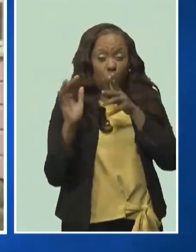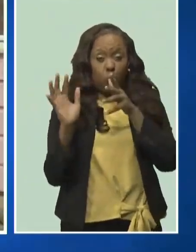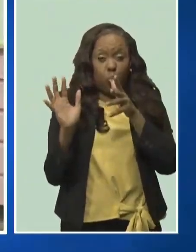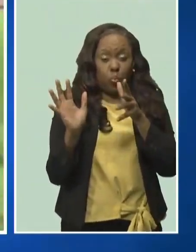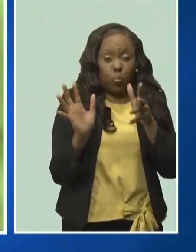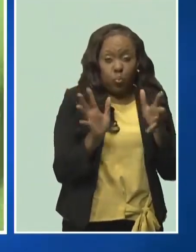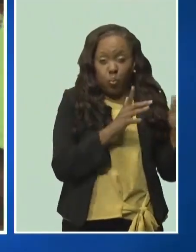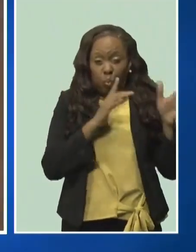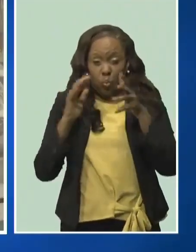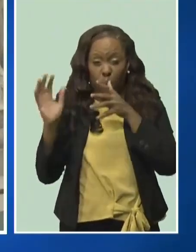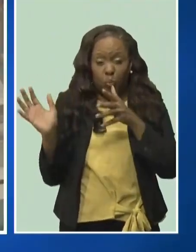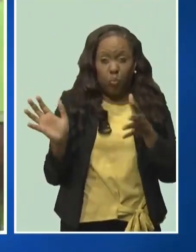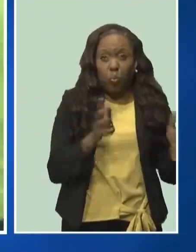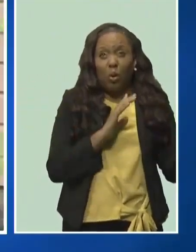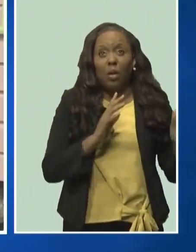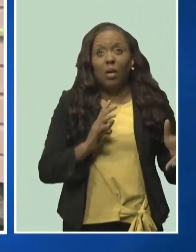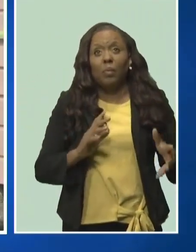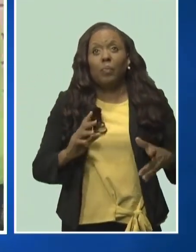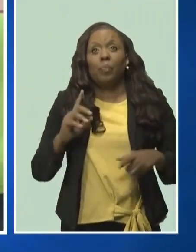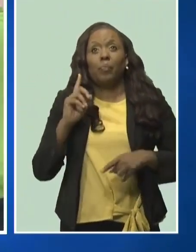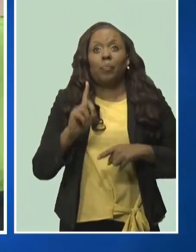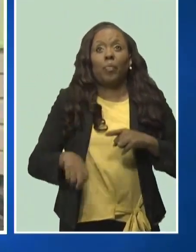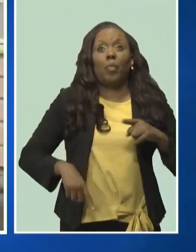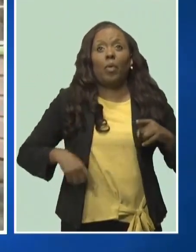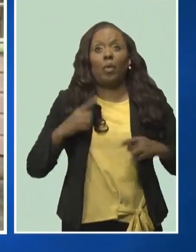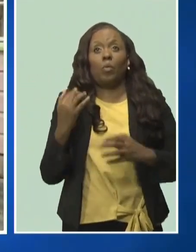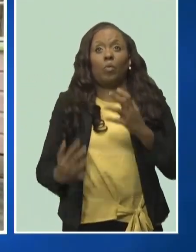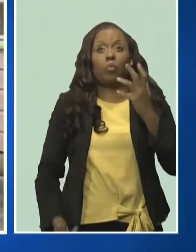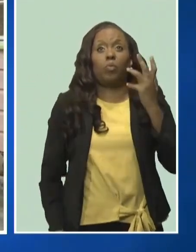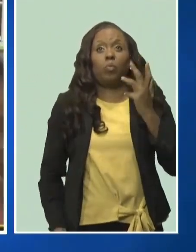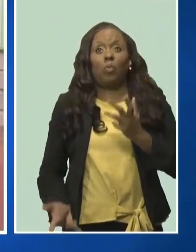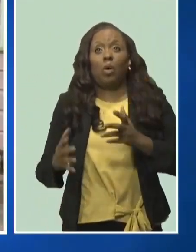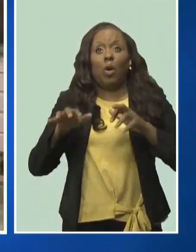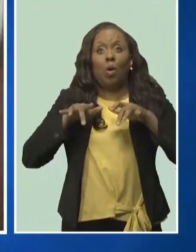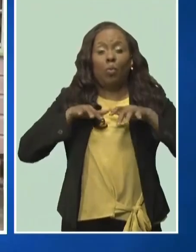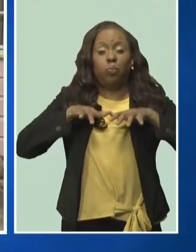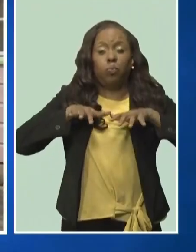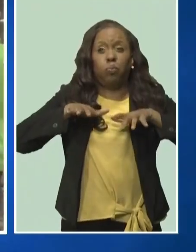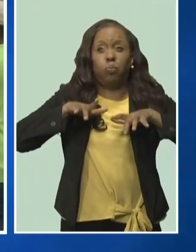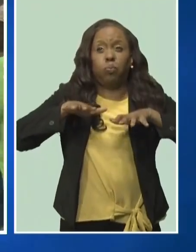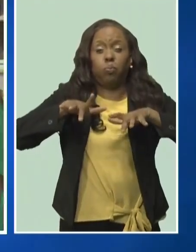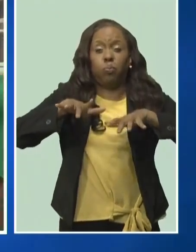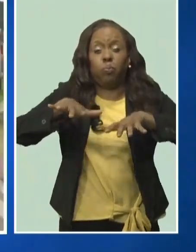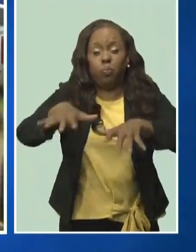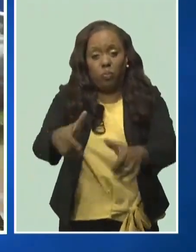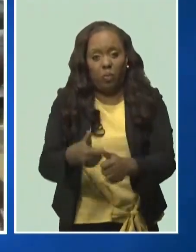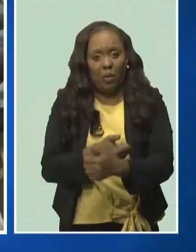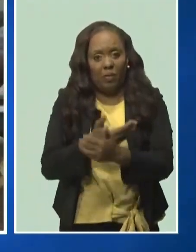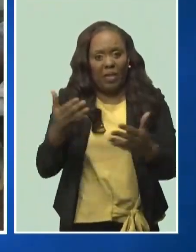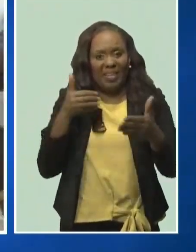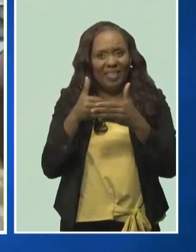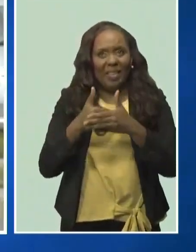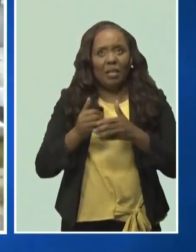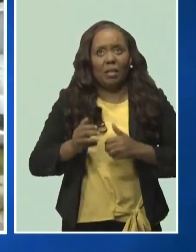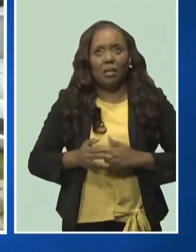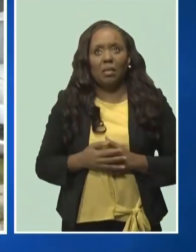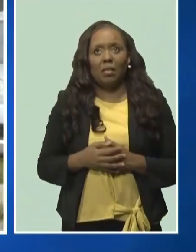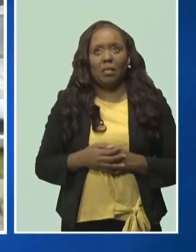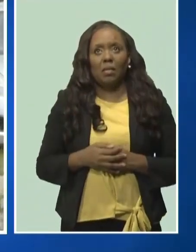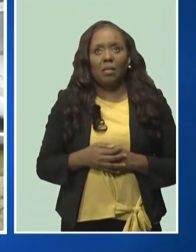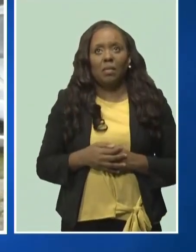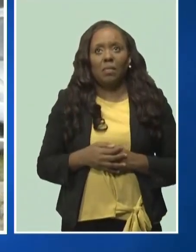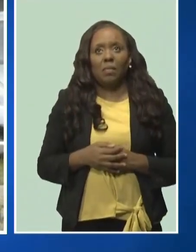structure became fully involved, it would obviously affect anything else that was downwind. Given the delay caused